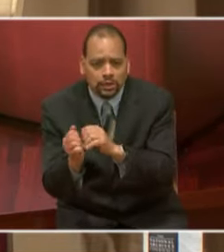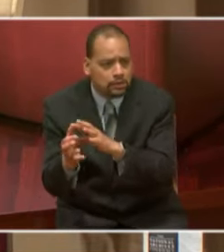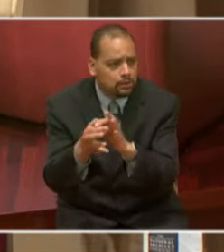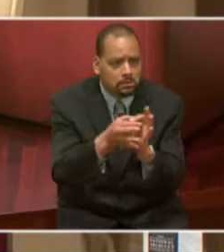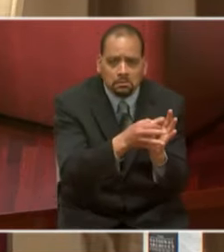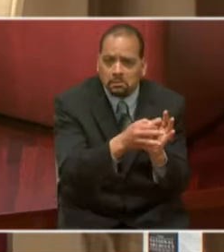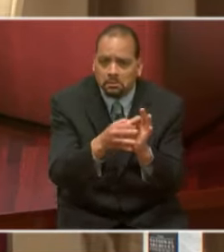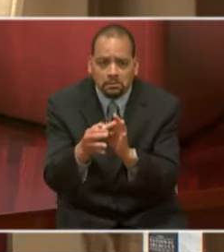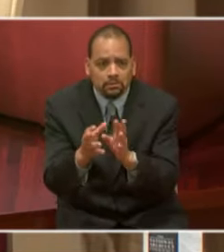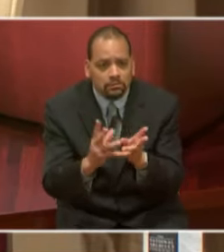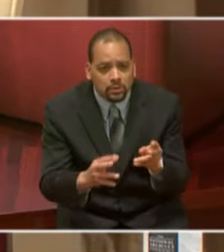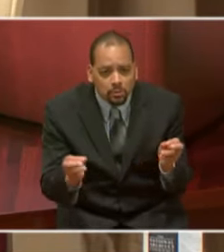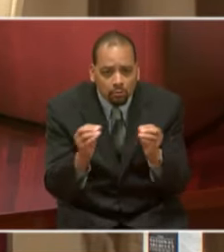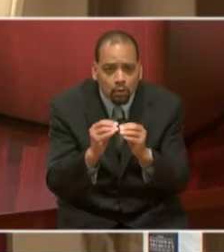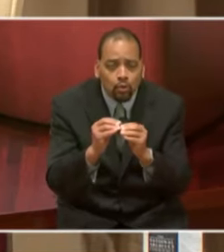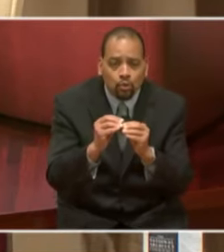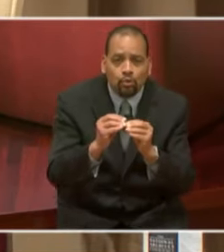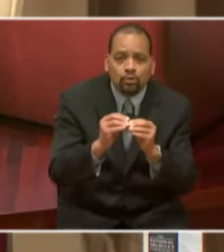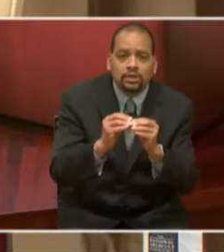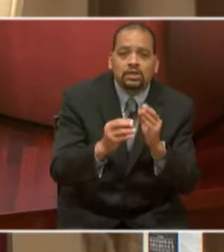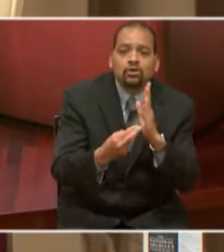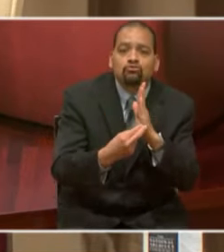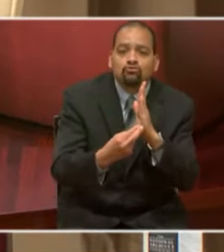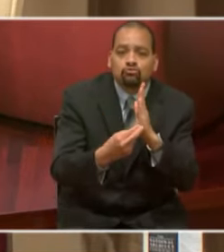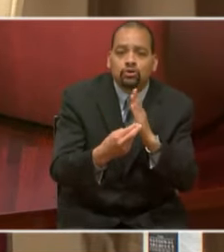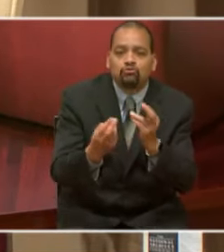We got to end it.